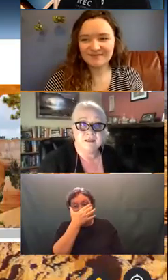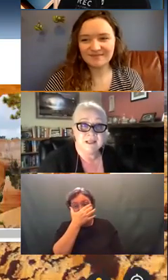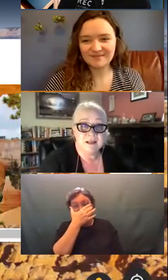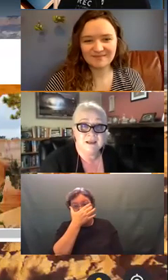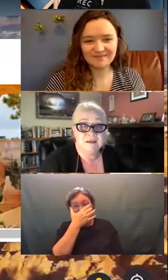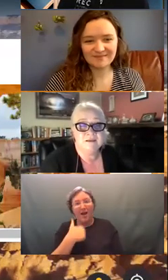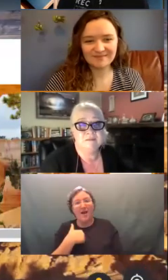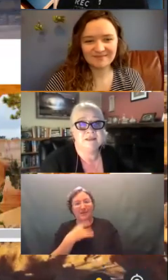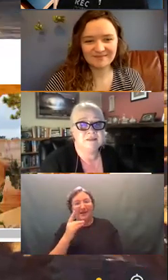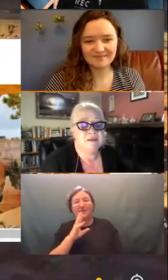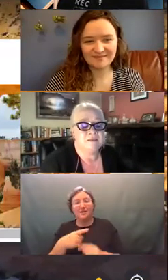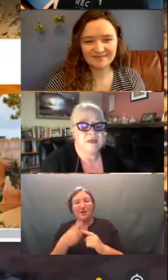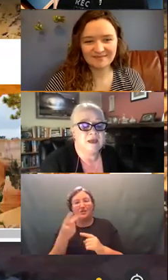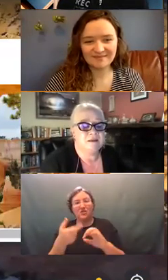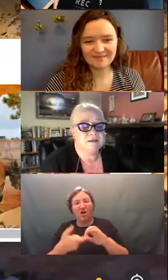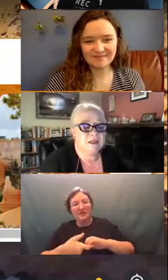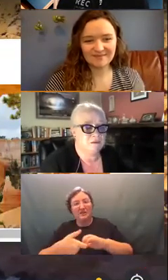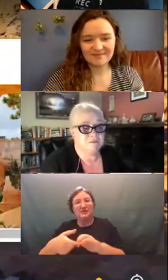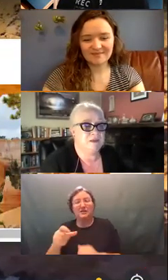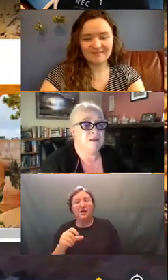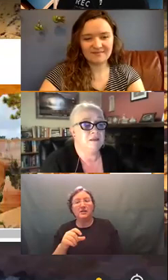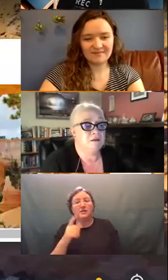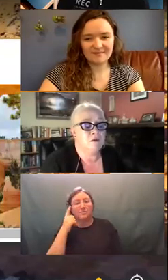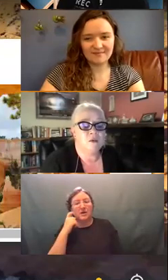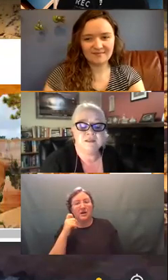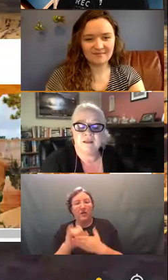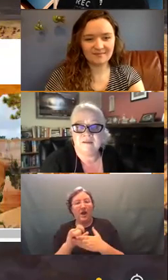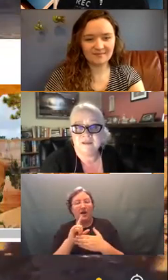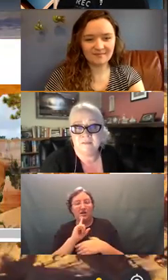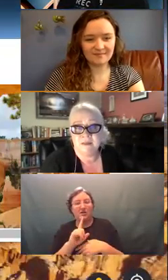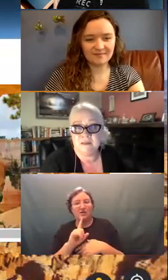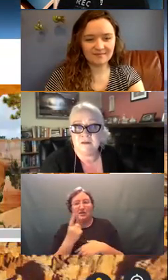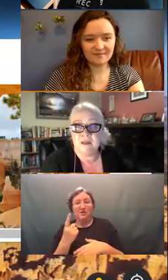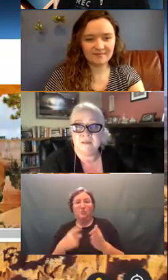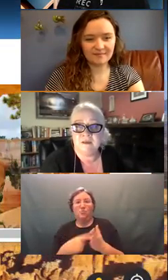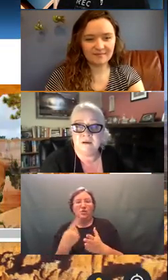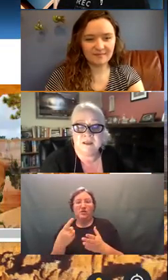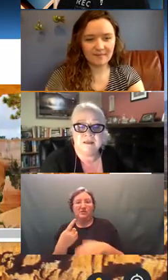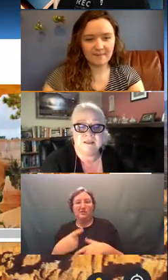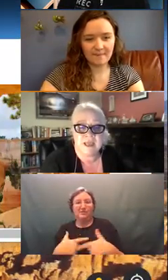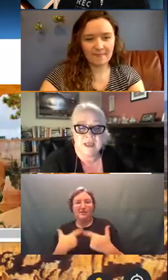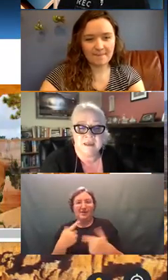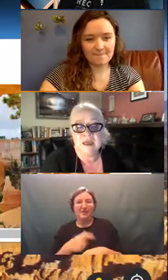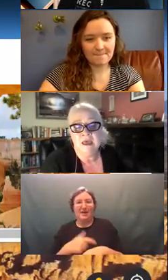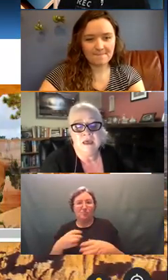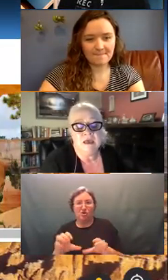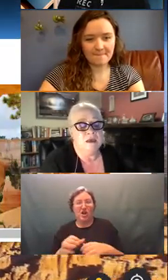dog sledding, because I think that would be, a once in a lifetime thing to do. And there is